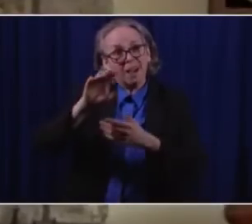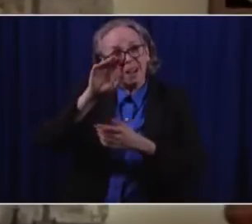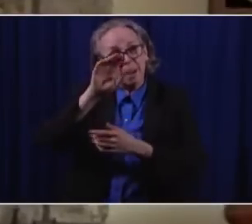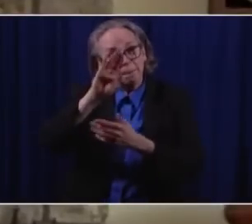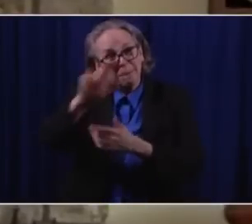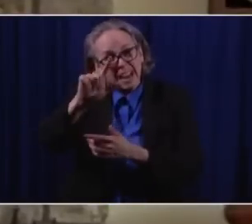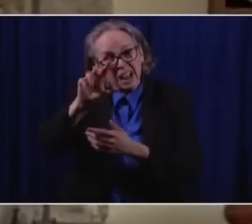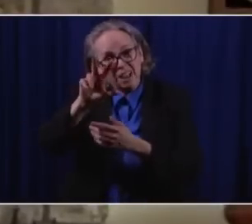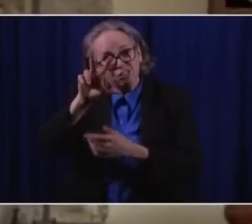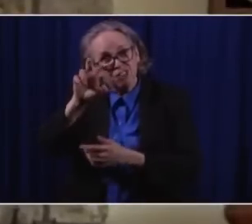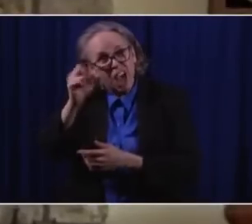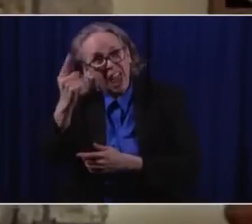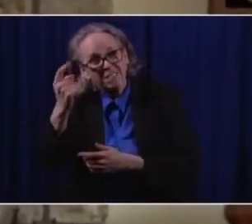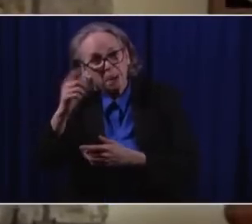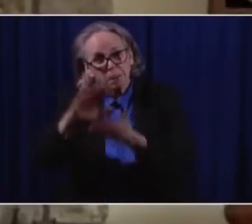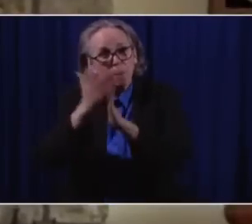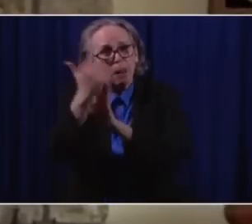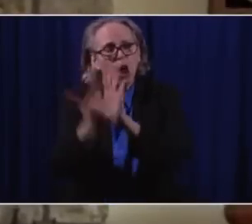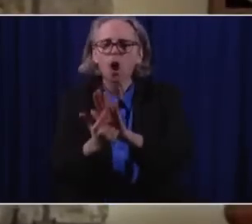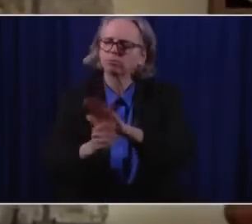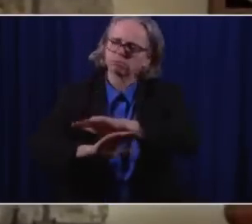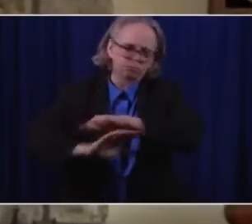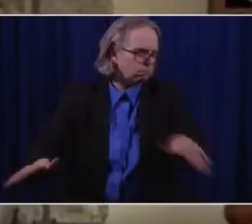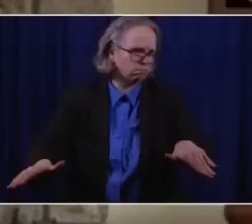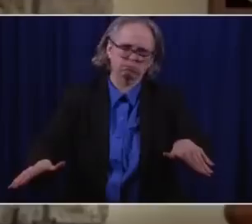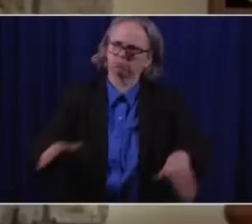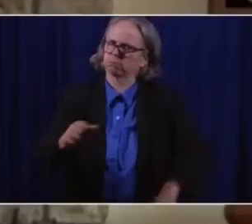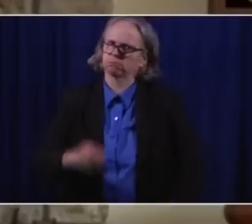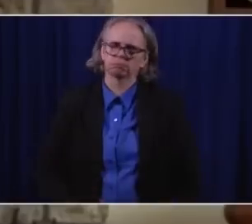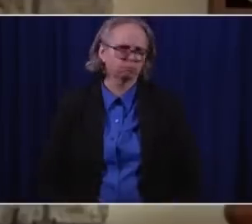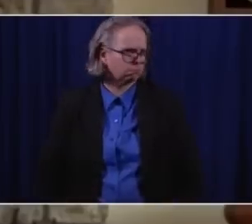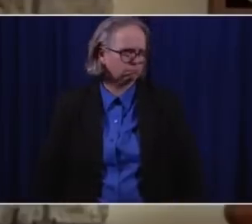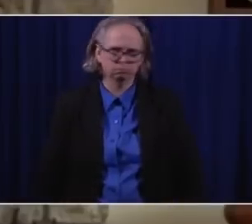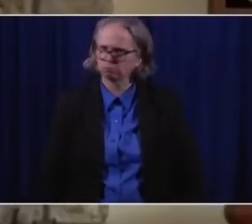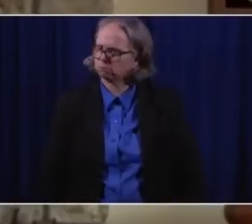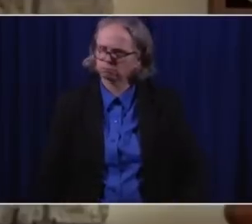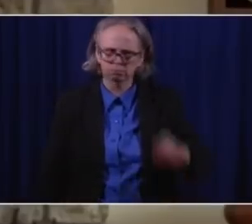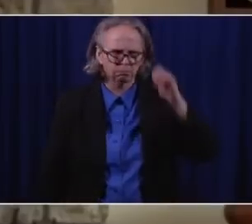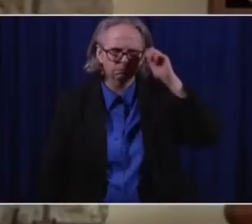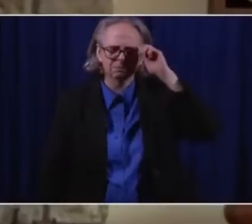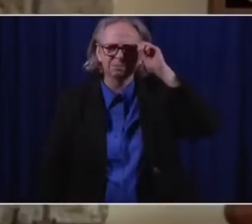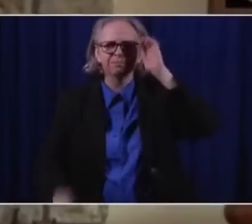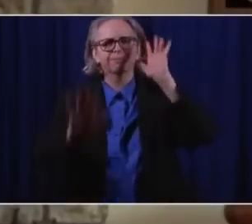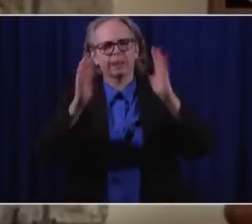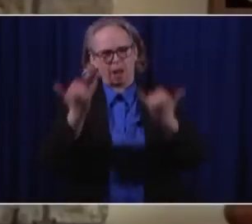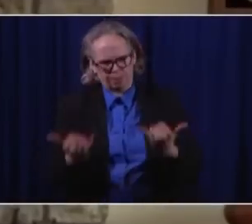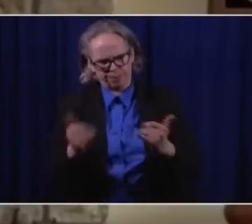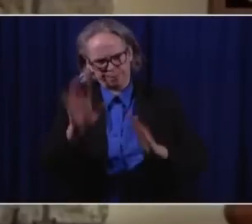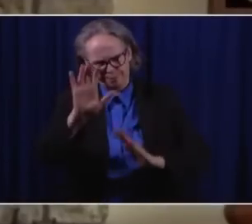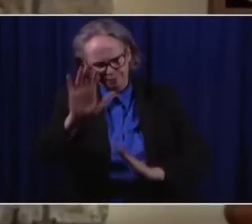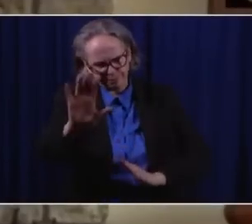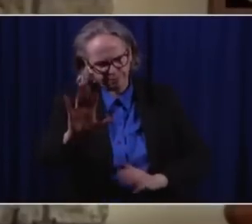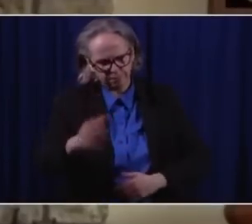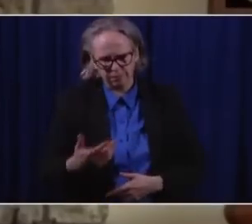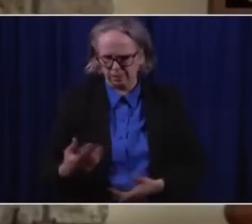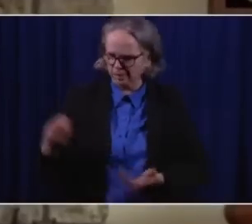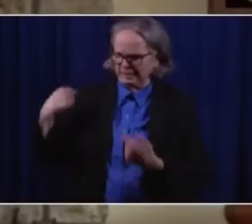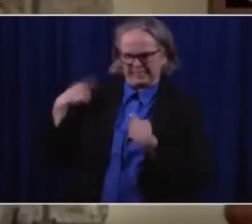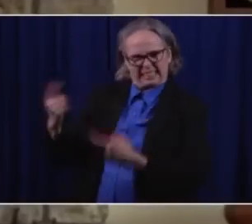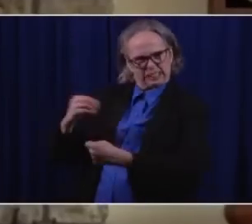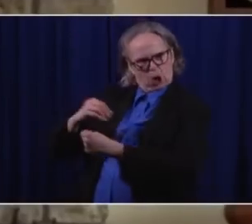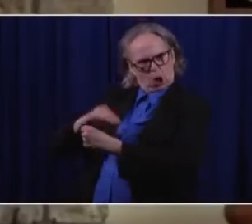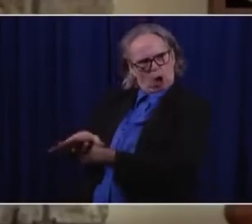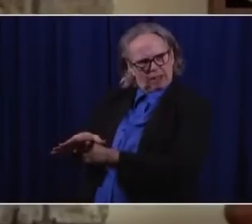I have said throughout this pandemic that I would take advice and have been